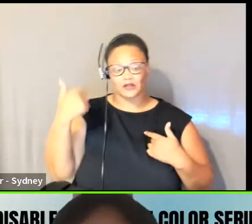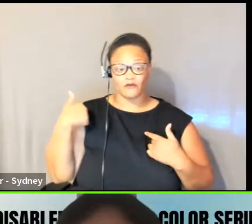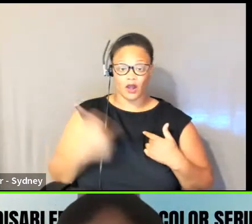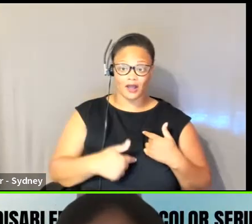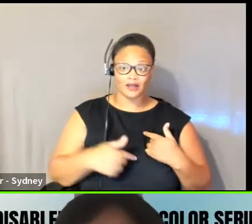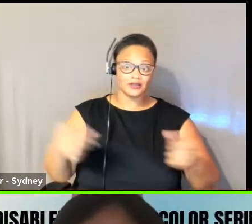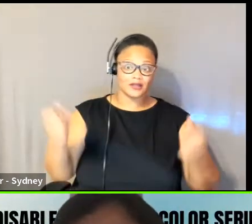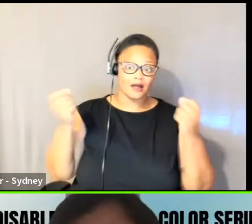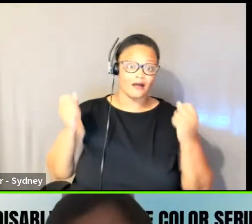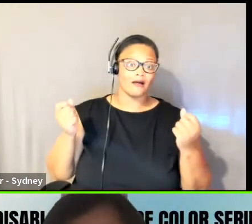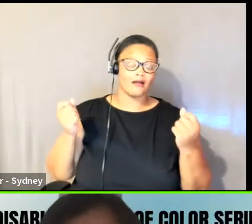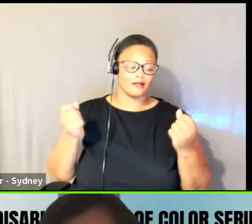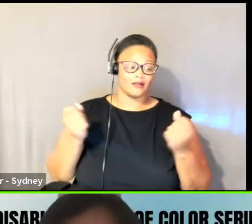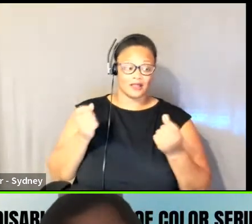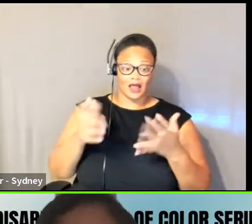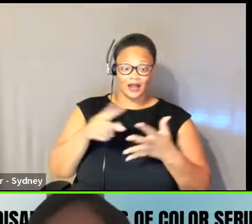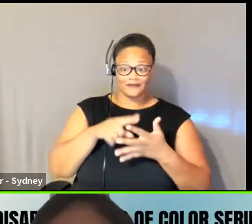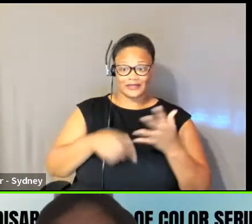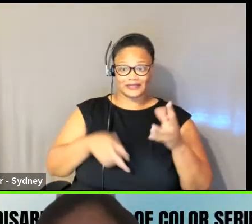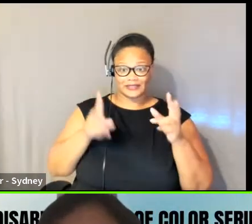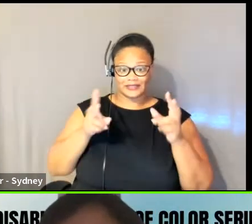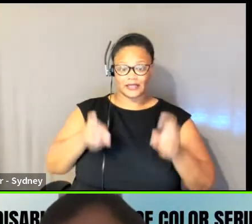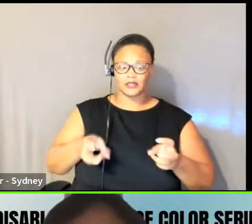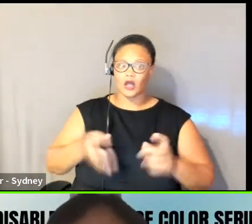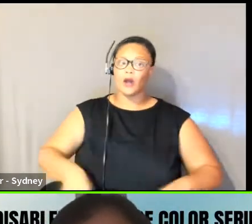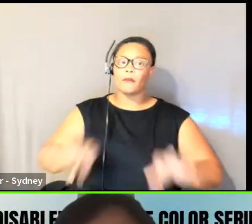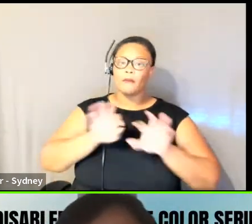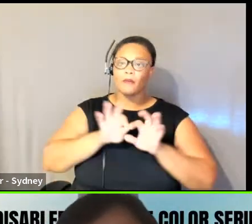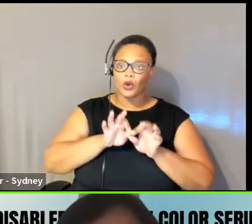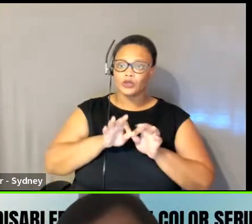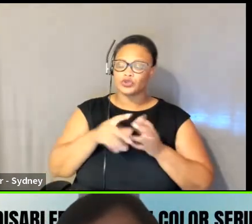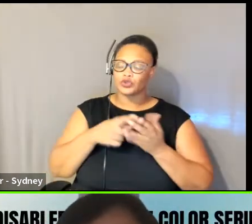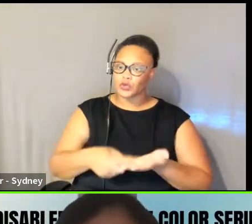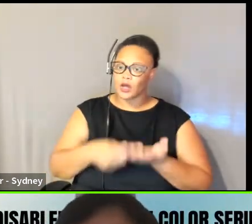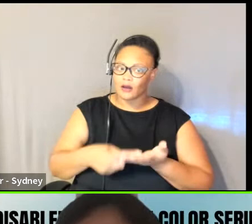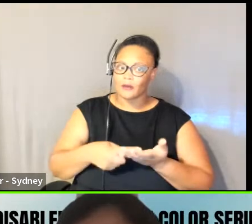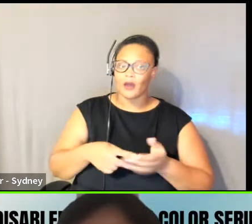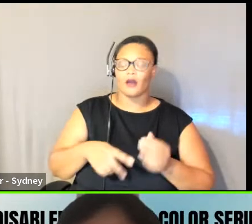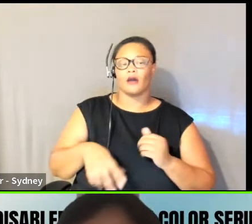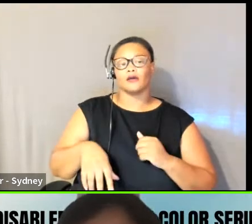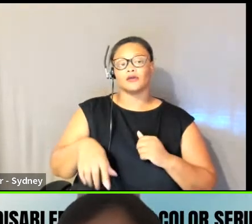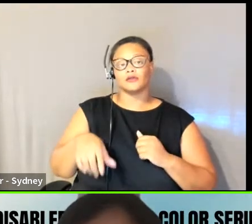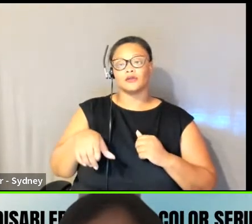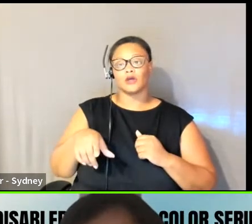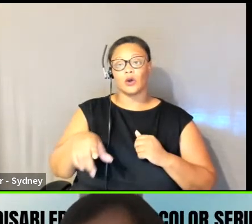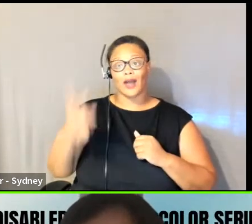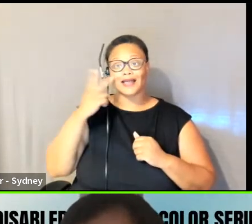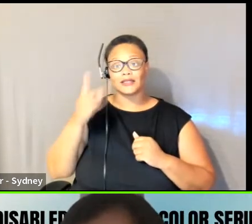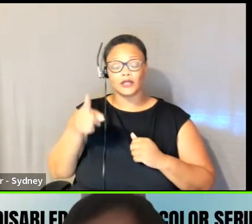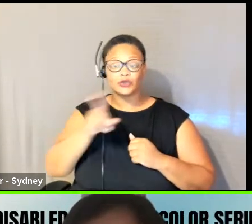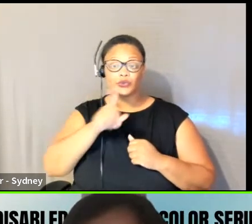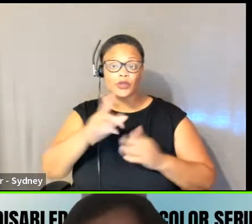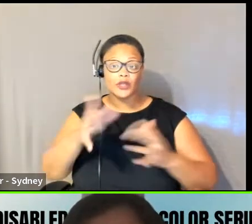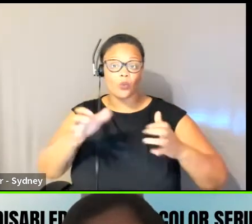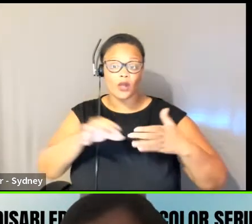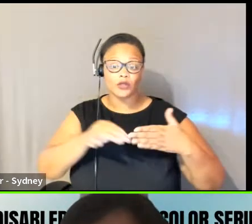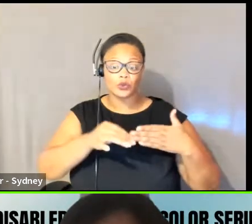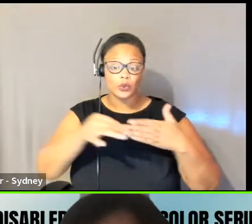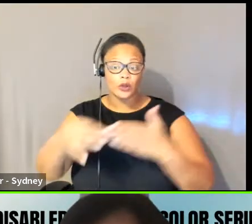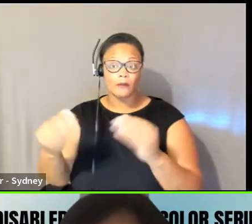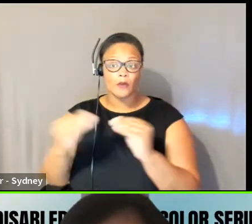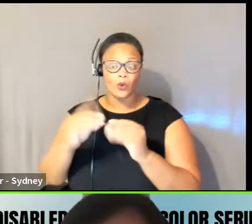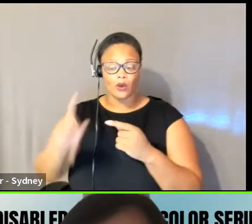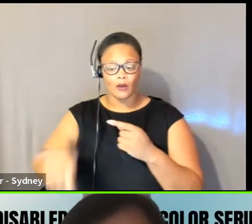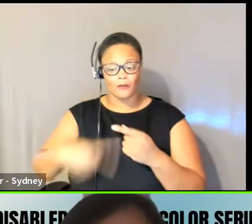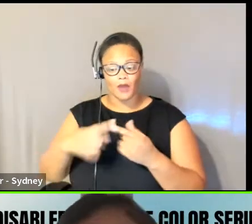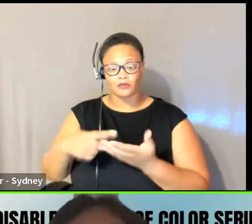these things are very important to delve into, seeing that we really want to go more towards talking about